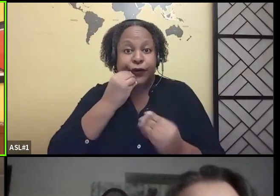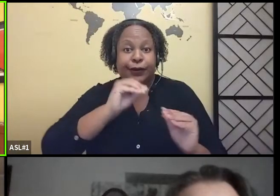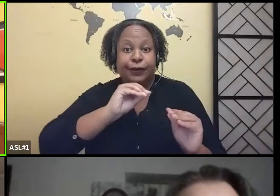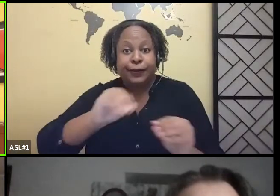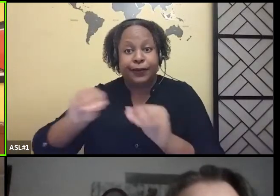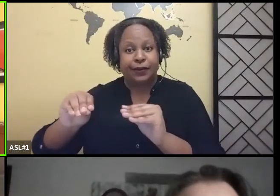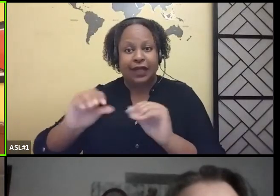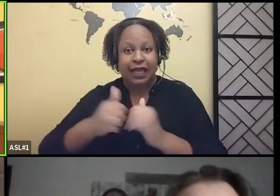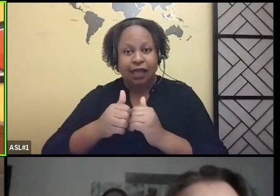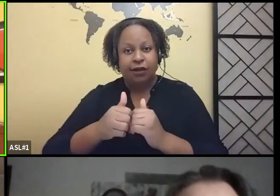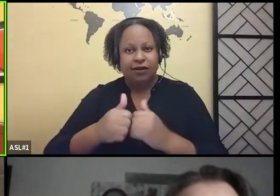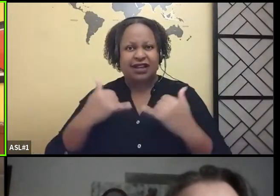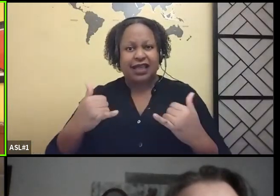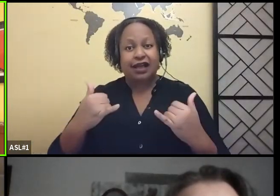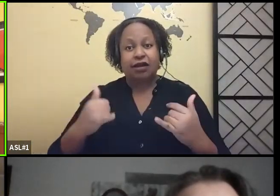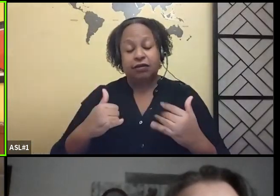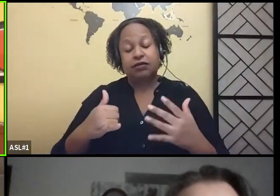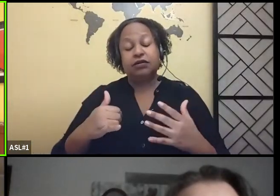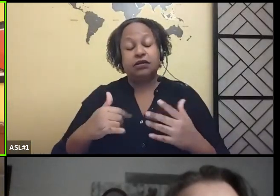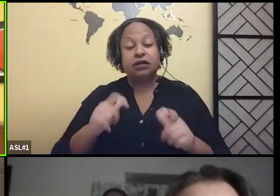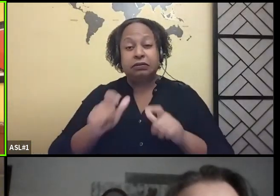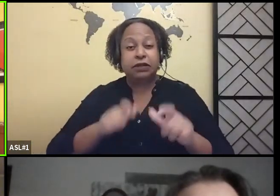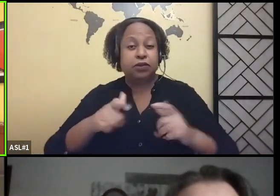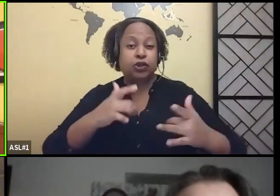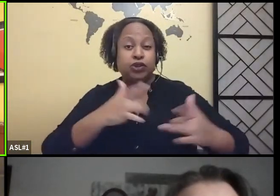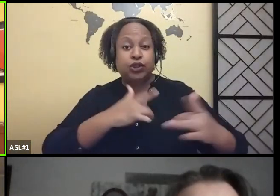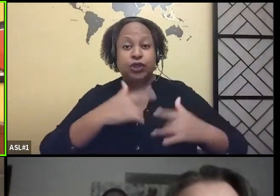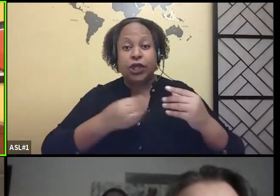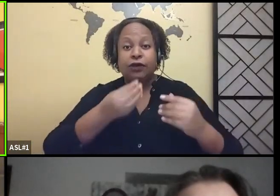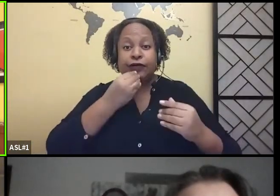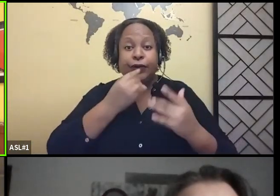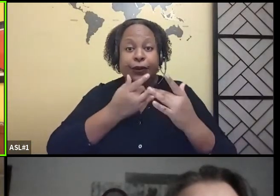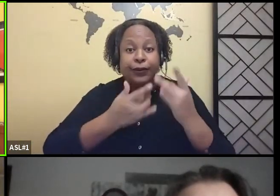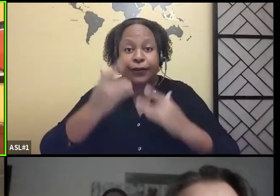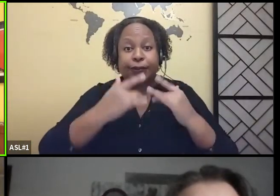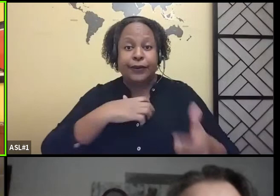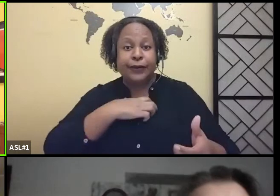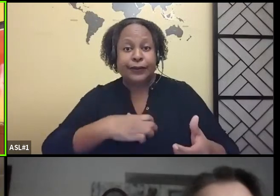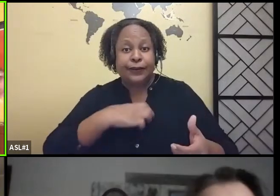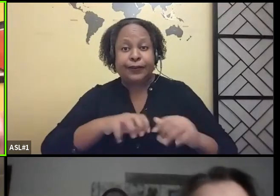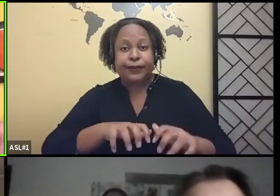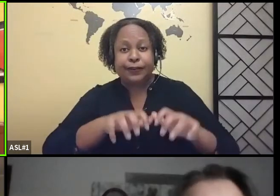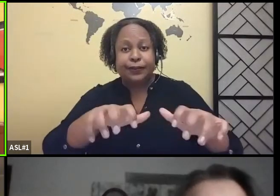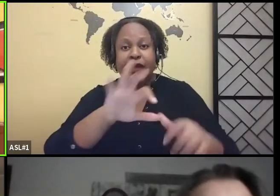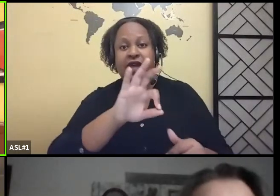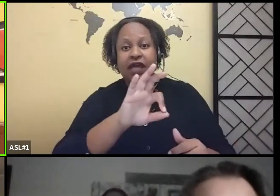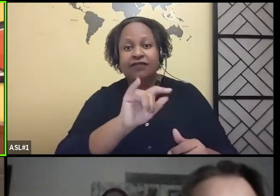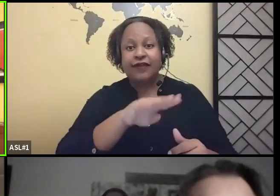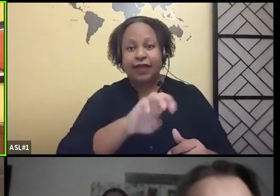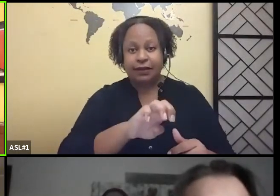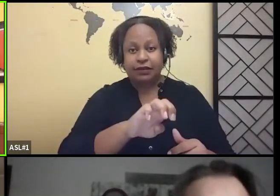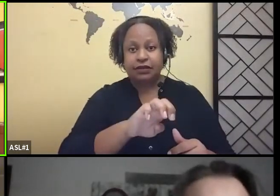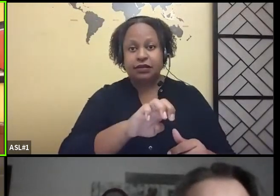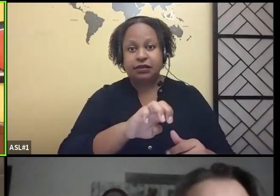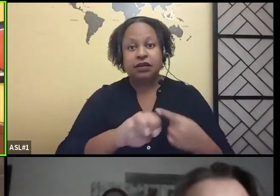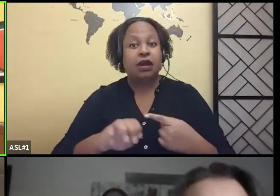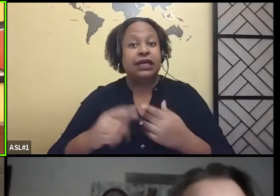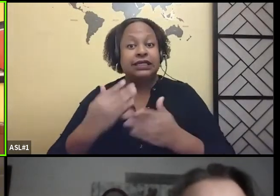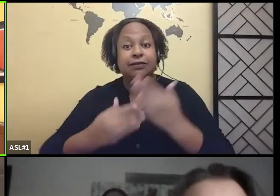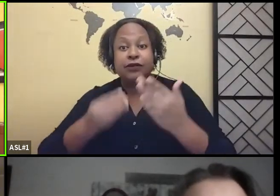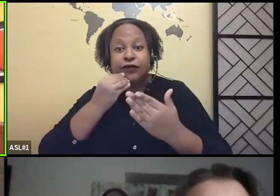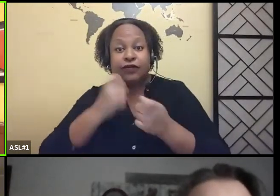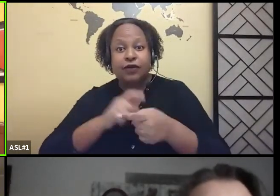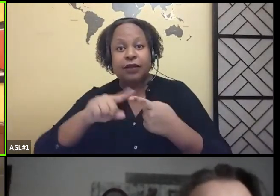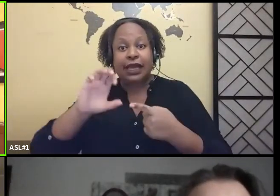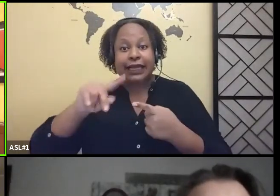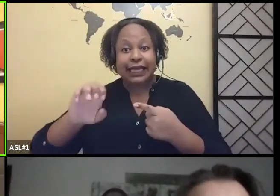enormous around the planet right now. Where is some of the food for Durban and Cape Town coming from? It's